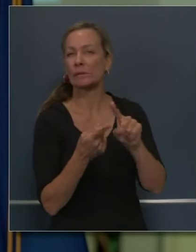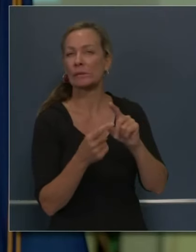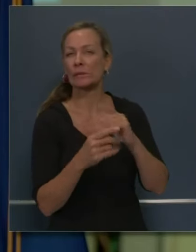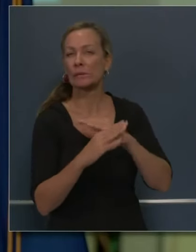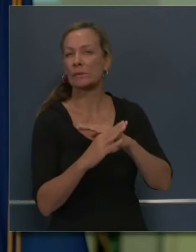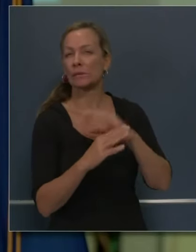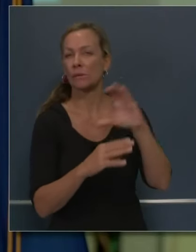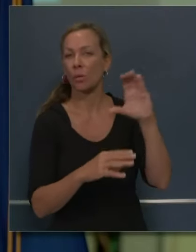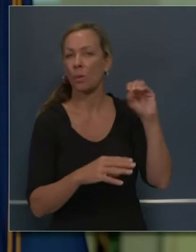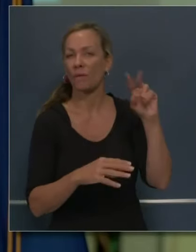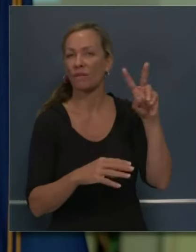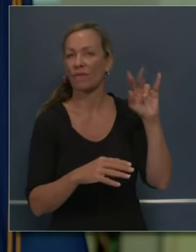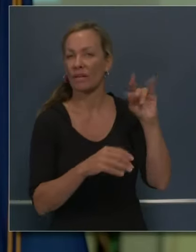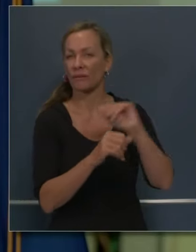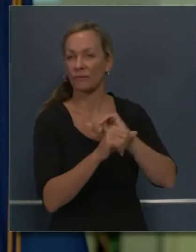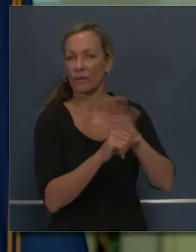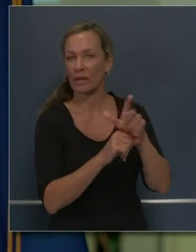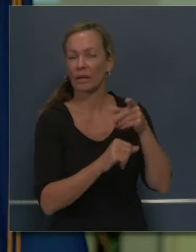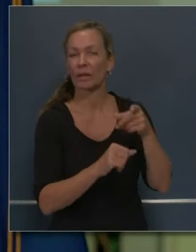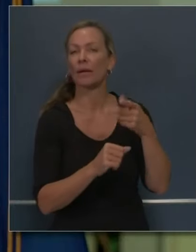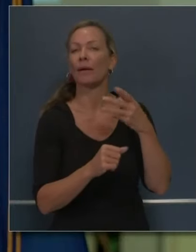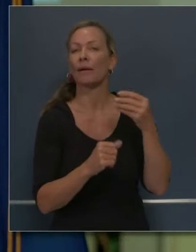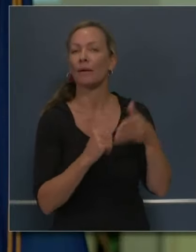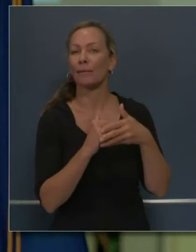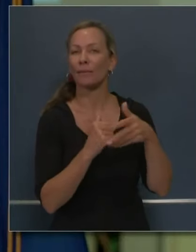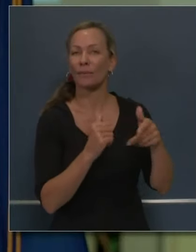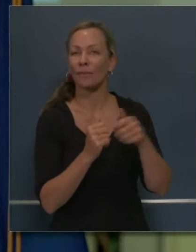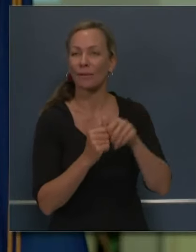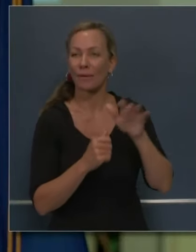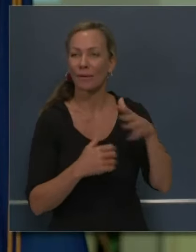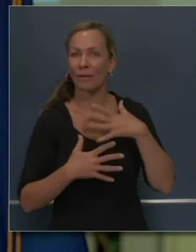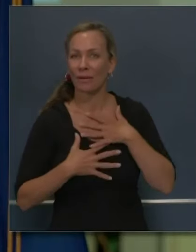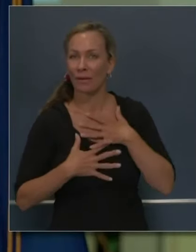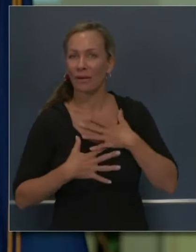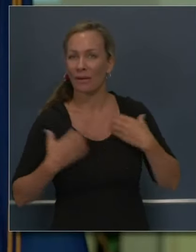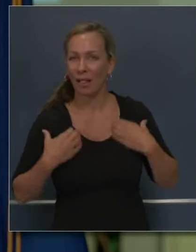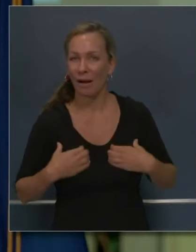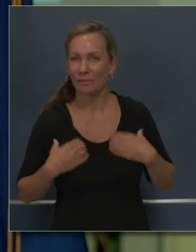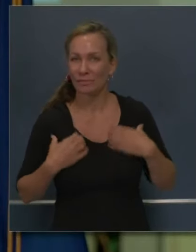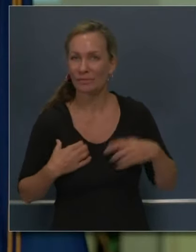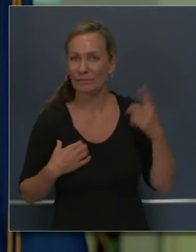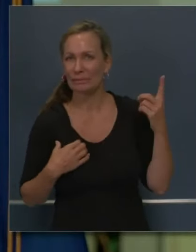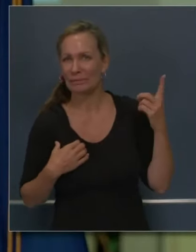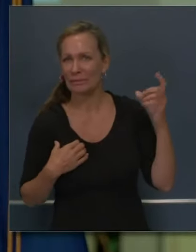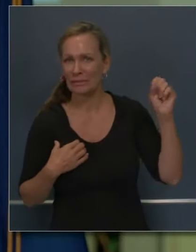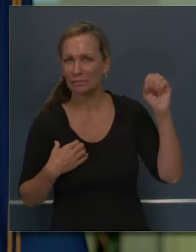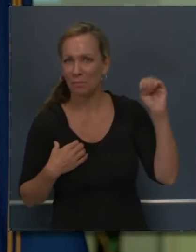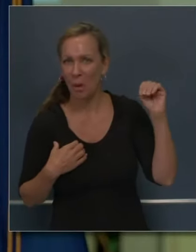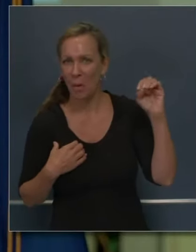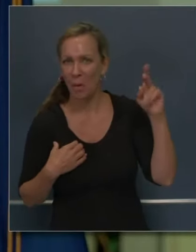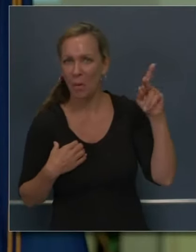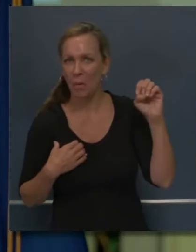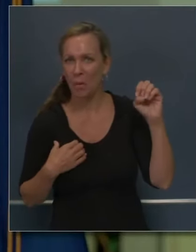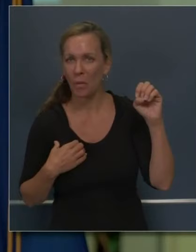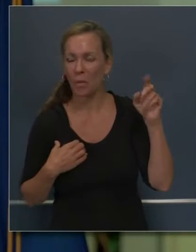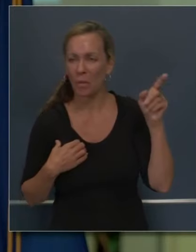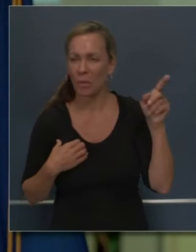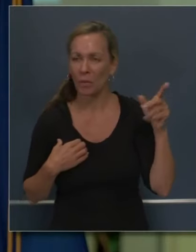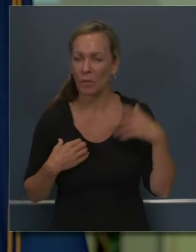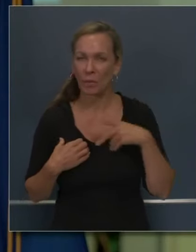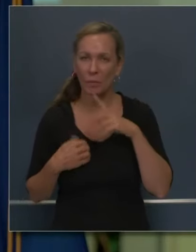suffering from the smoke issues and the air quality in our communities. So it's a tough issue,